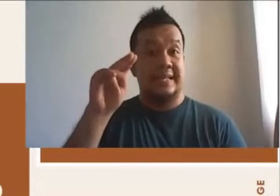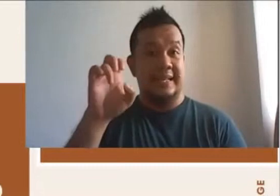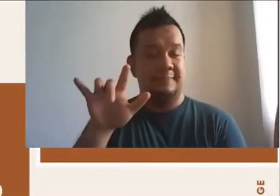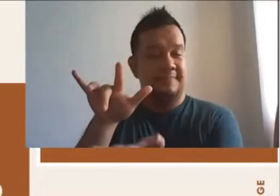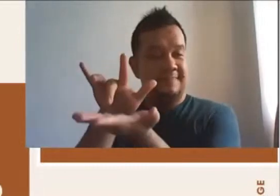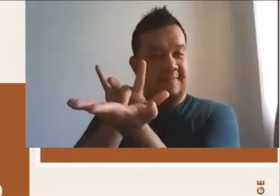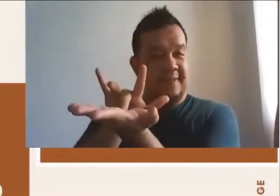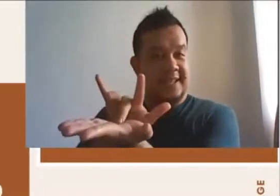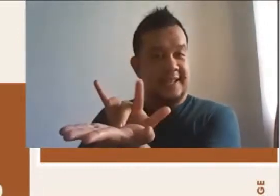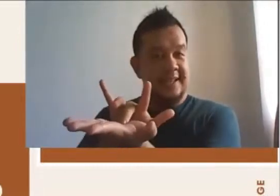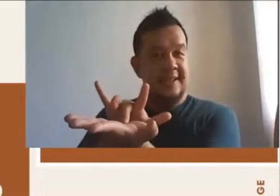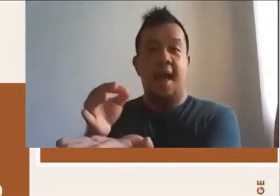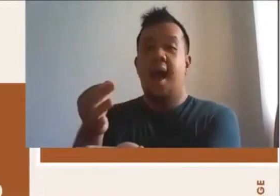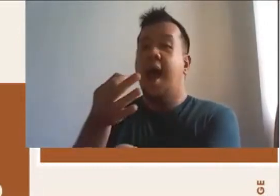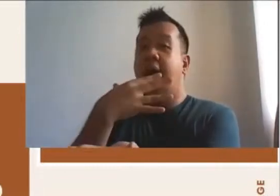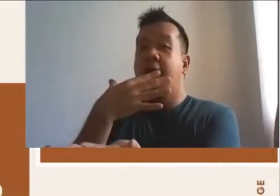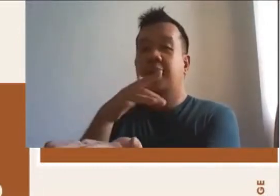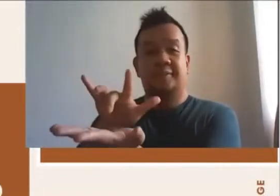Like this.